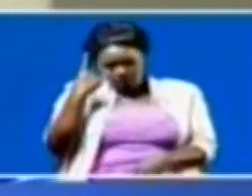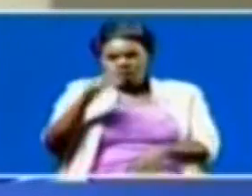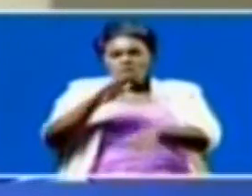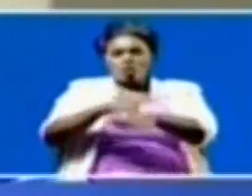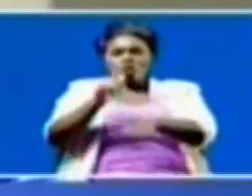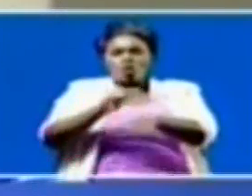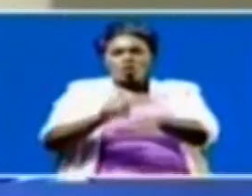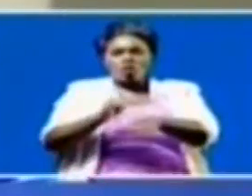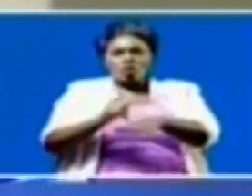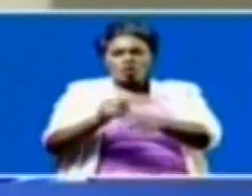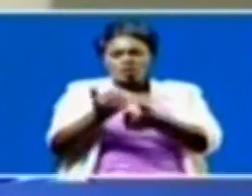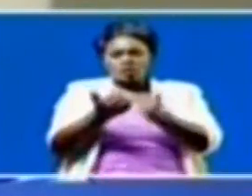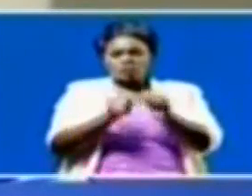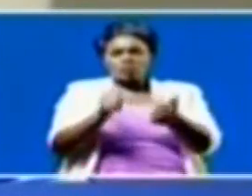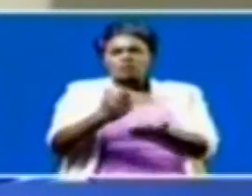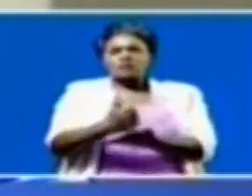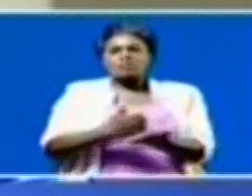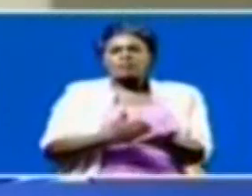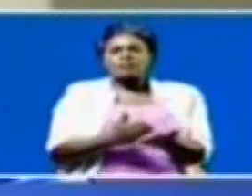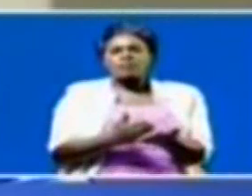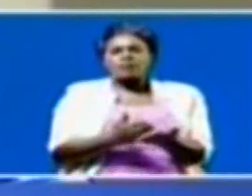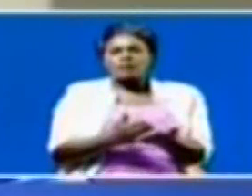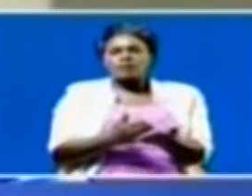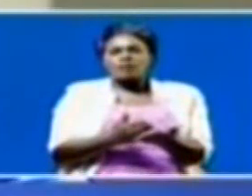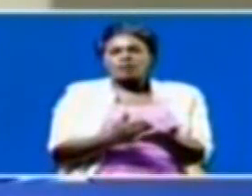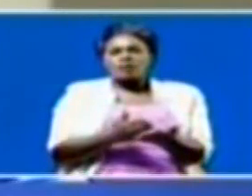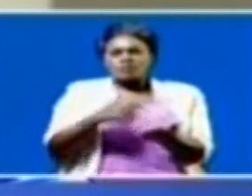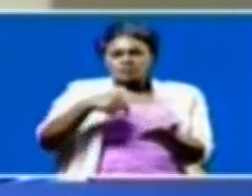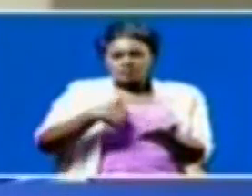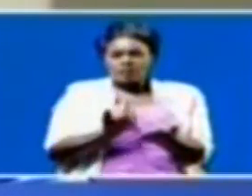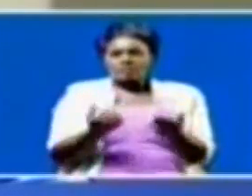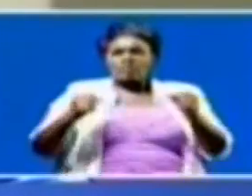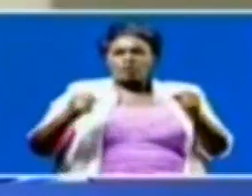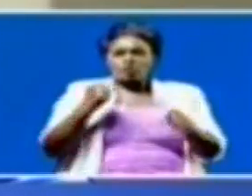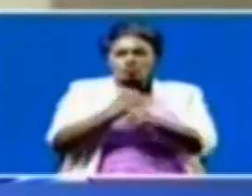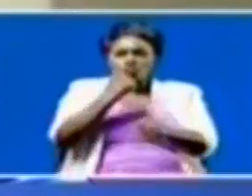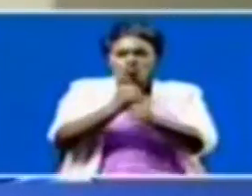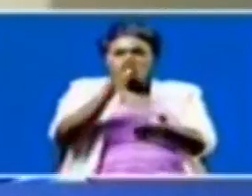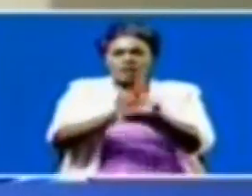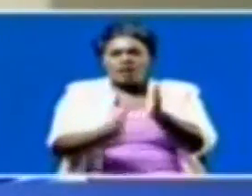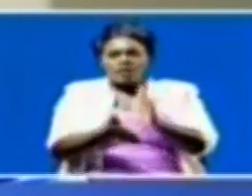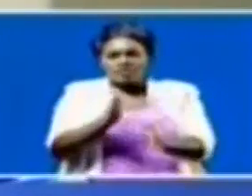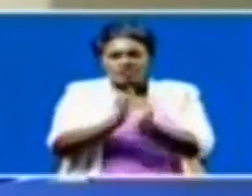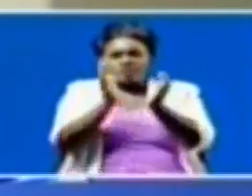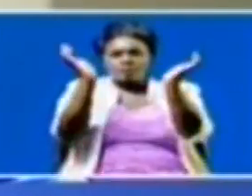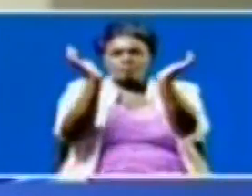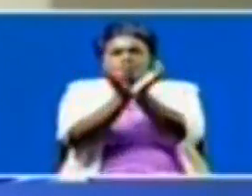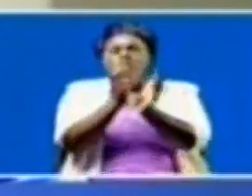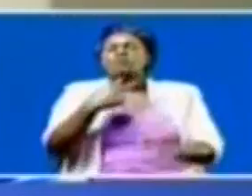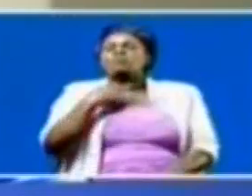the sports department that, you know, we appear to be doing nothing. If the stadiums